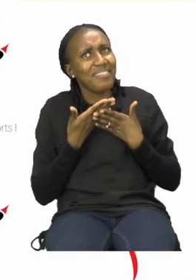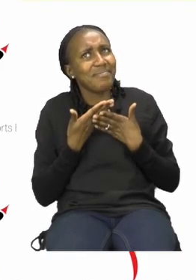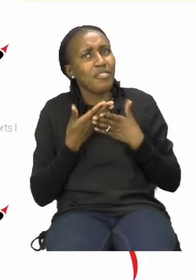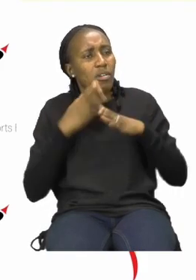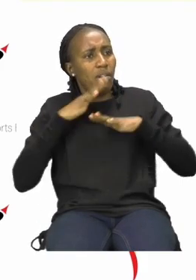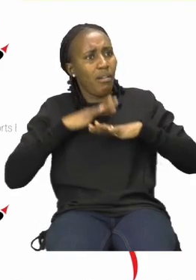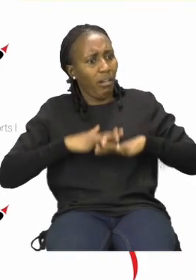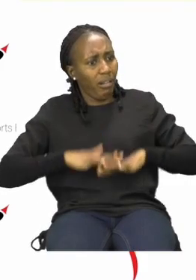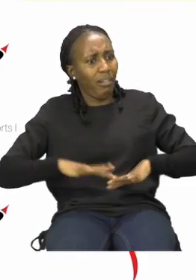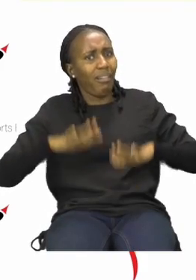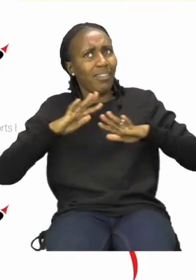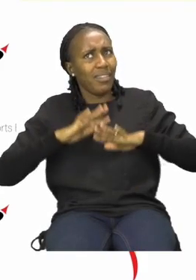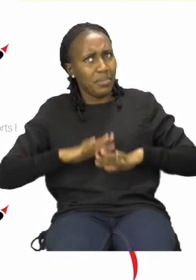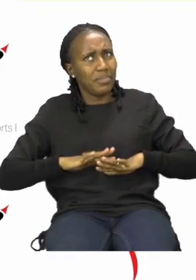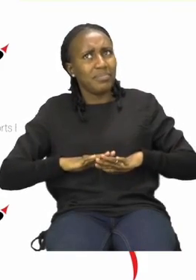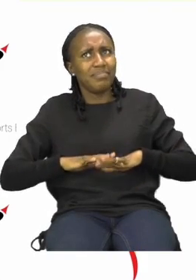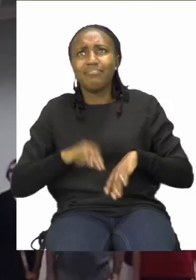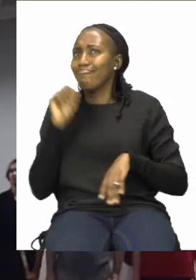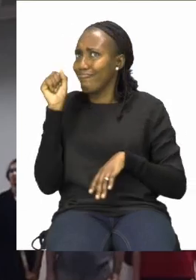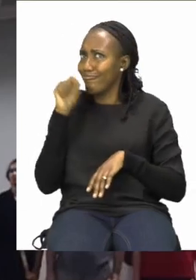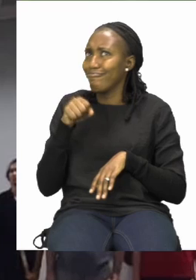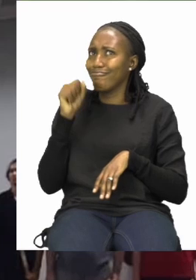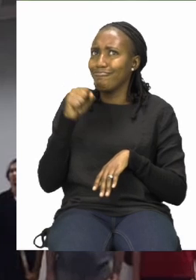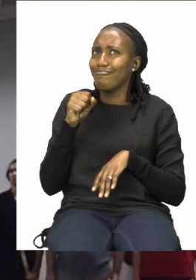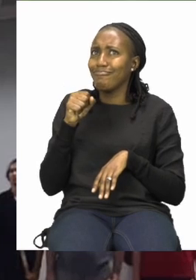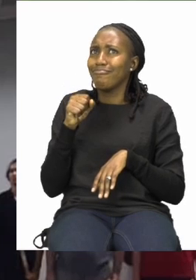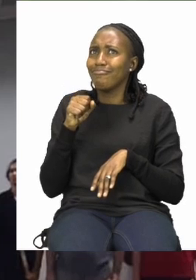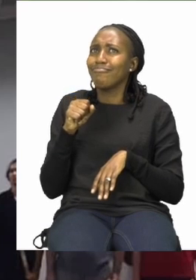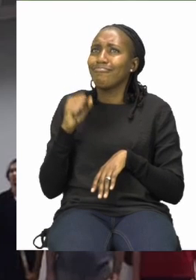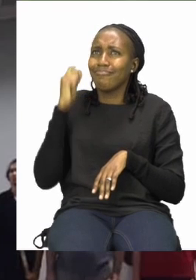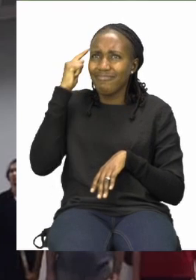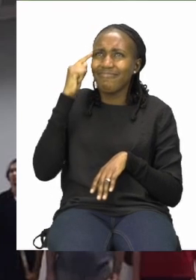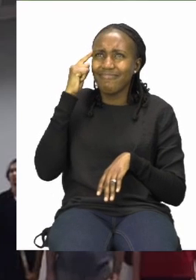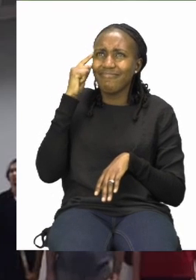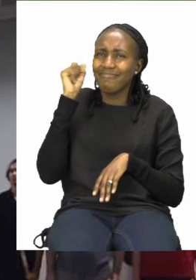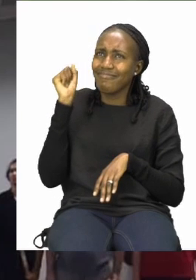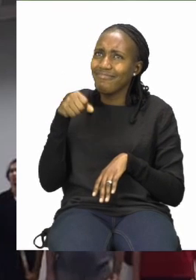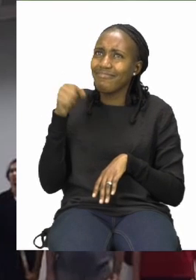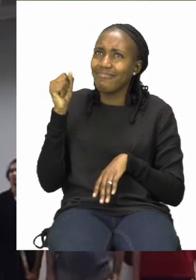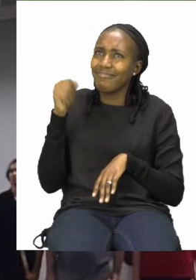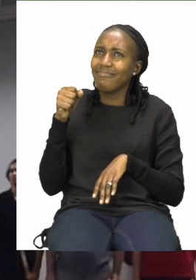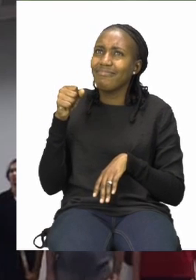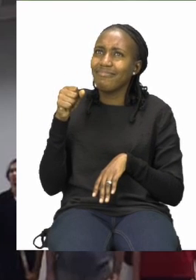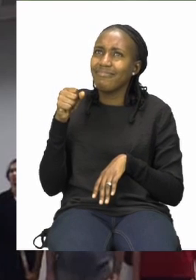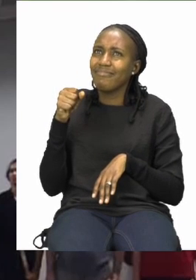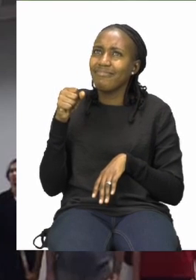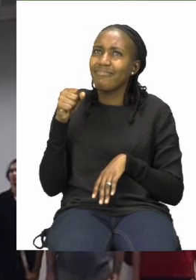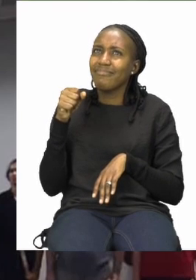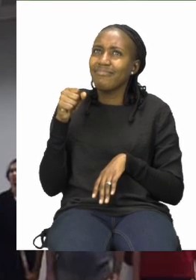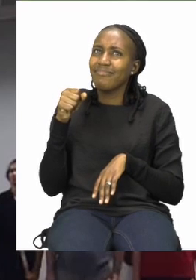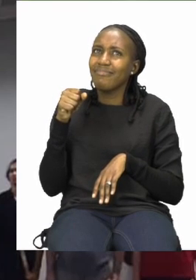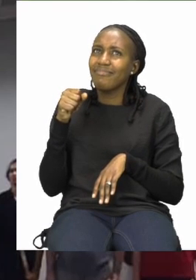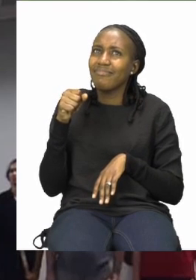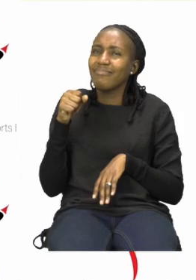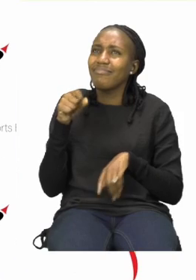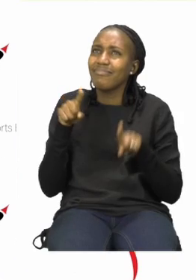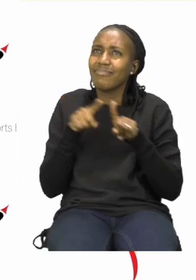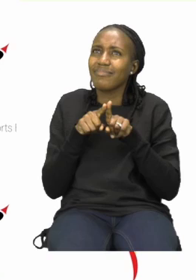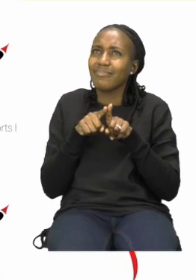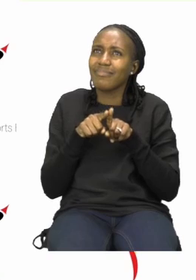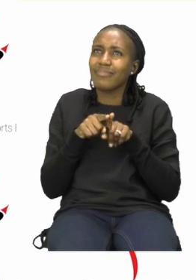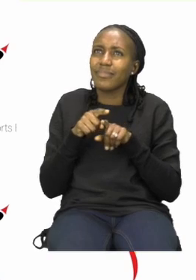people, I would say. I think it is a more of a chess or mind sport